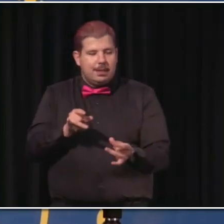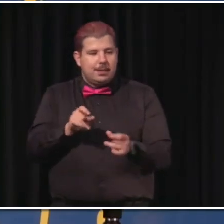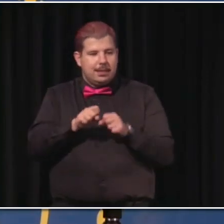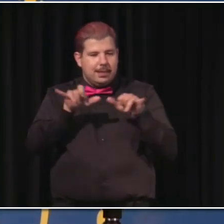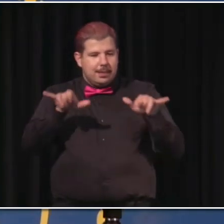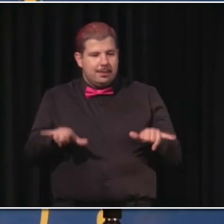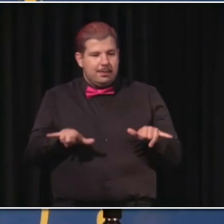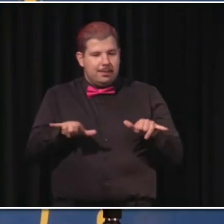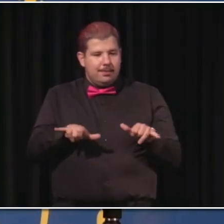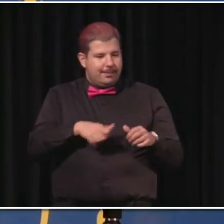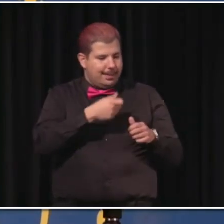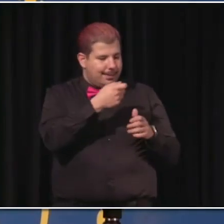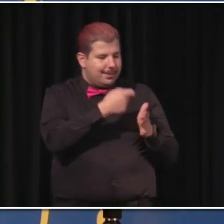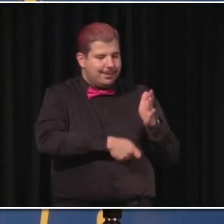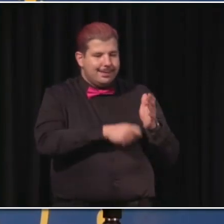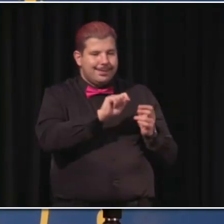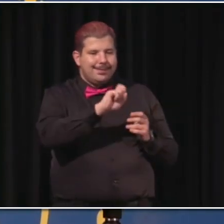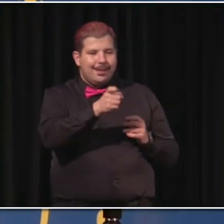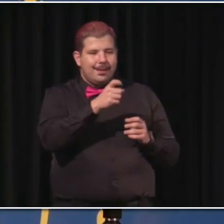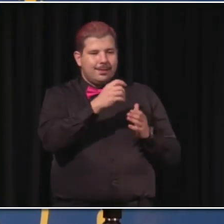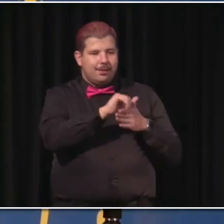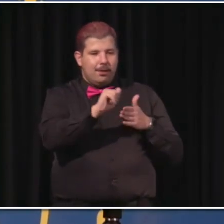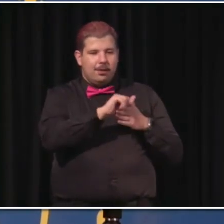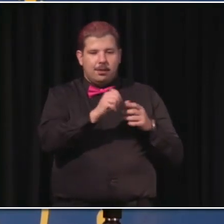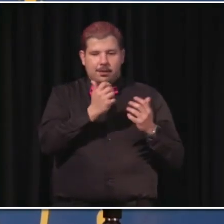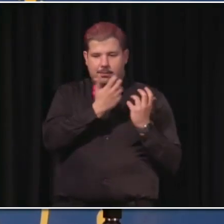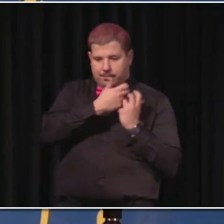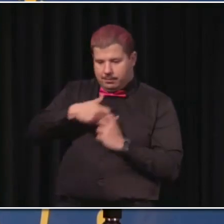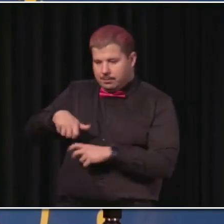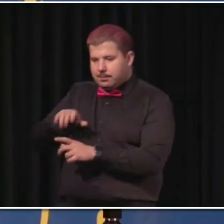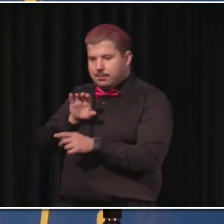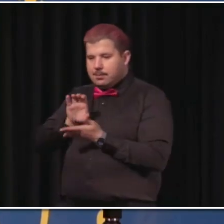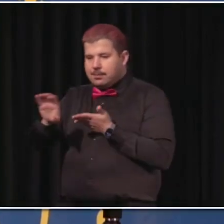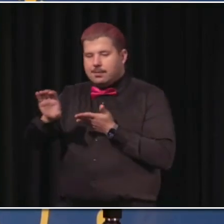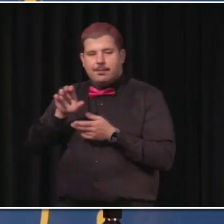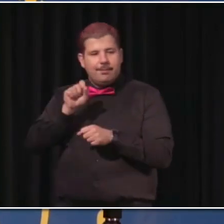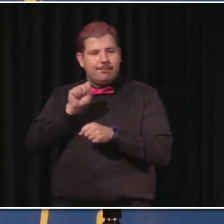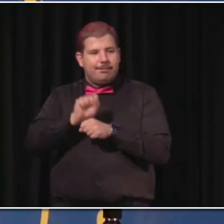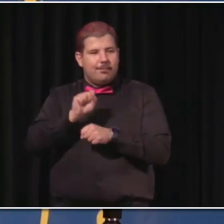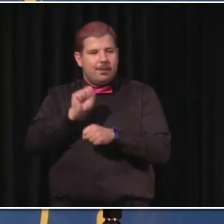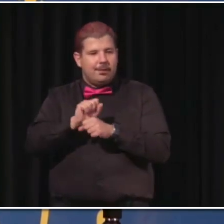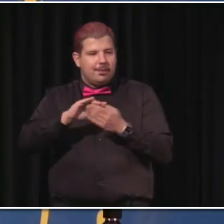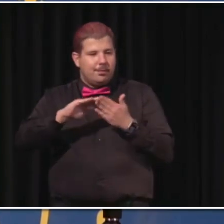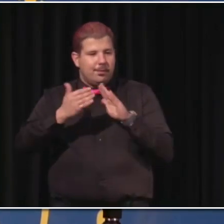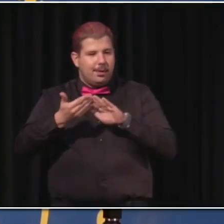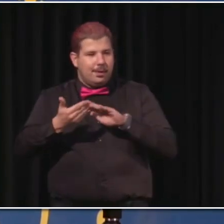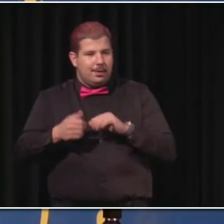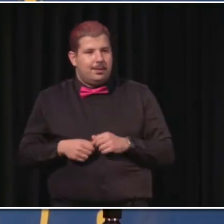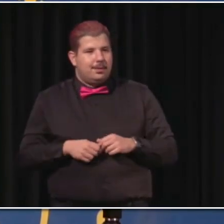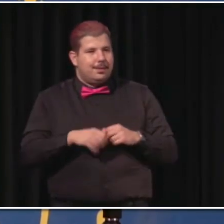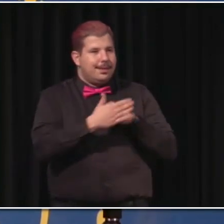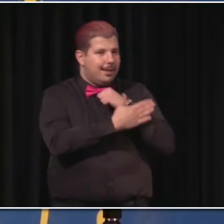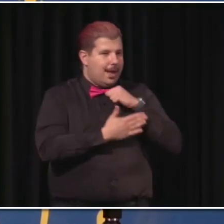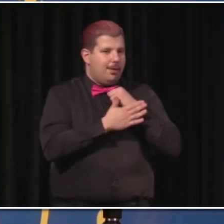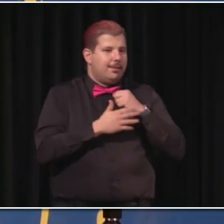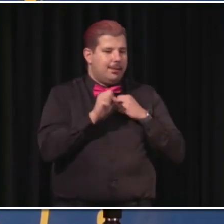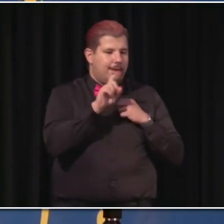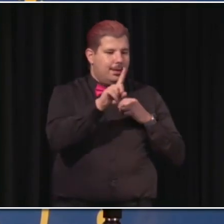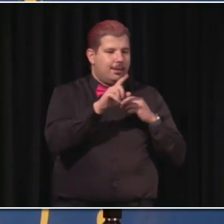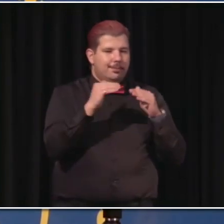every tax dollar is working for our community. The County of San Diego can do what other counties have